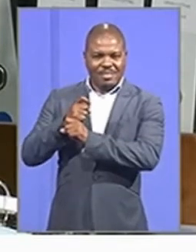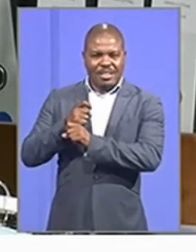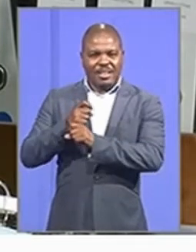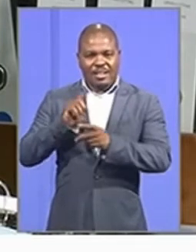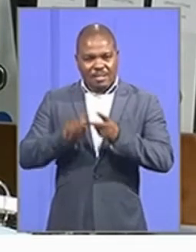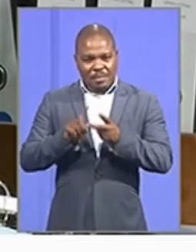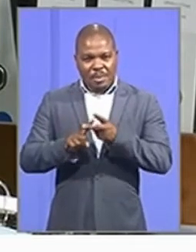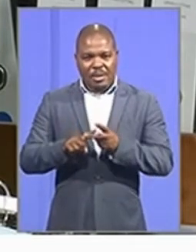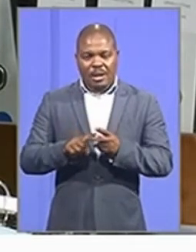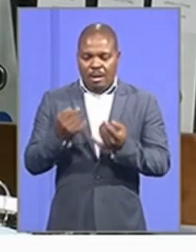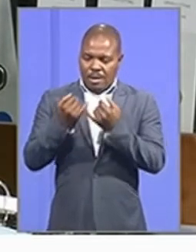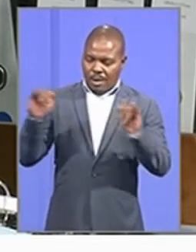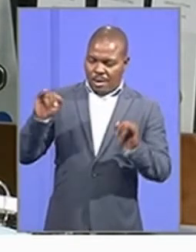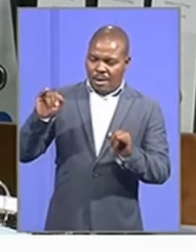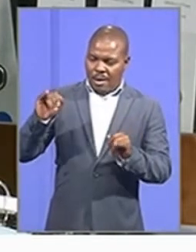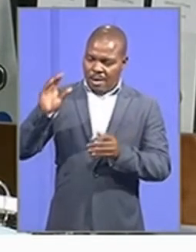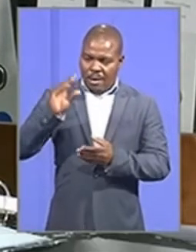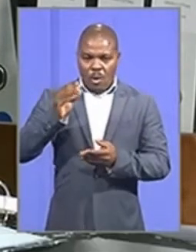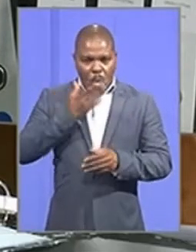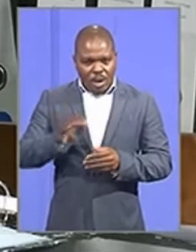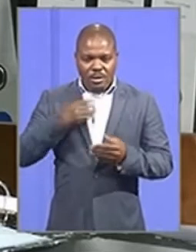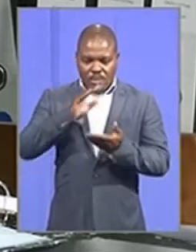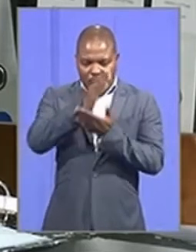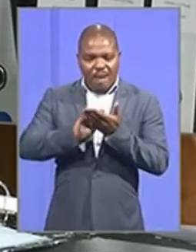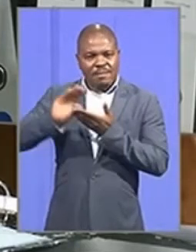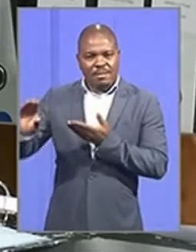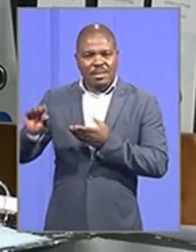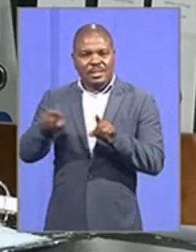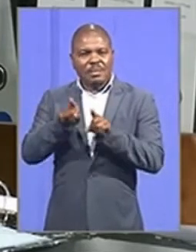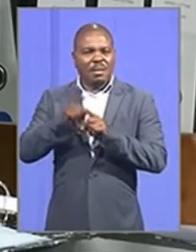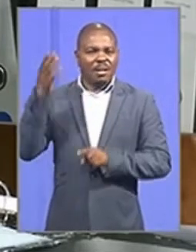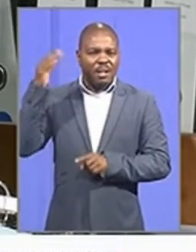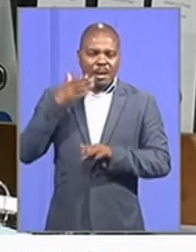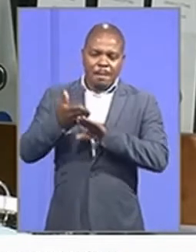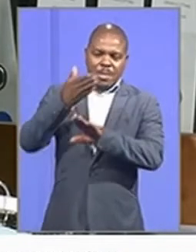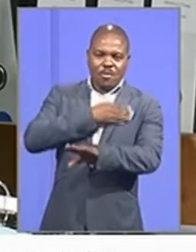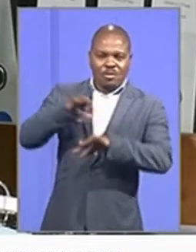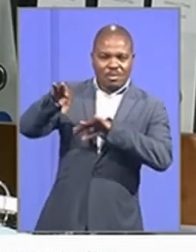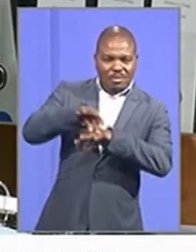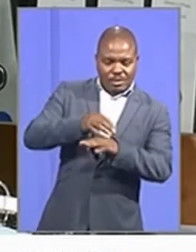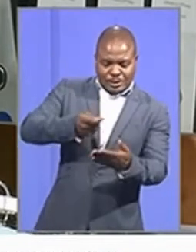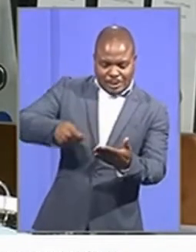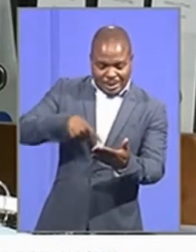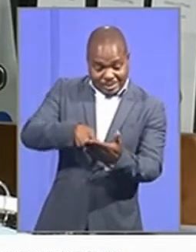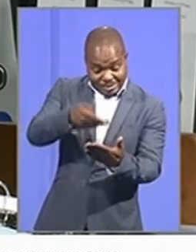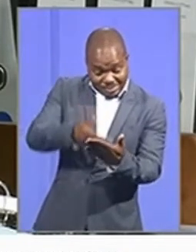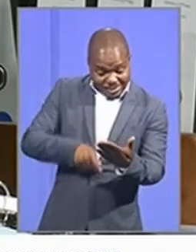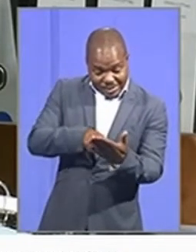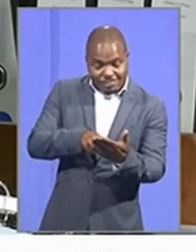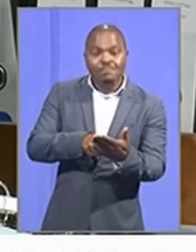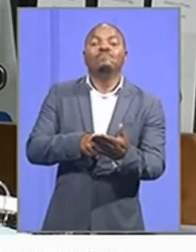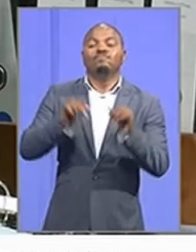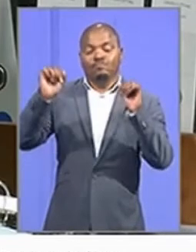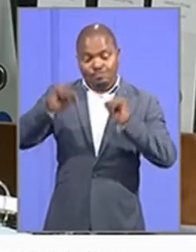including her initial unwillingness when we signed the antenuptial contract to actually consent